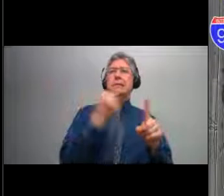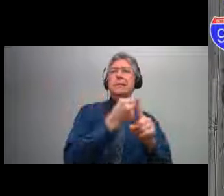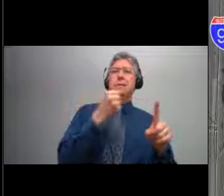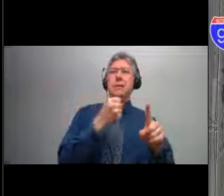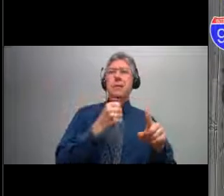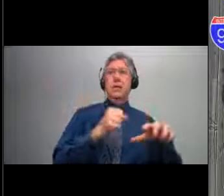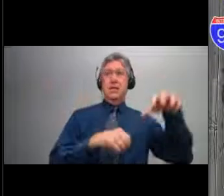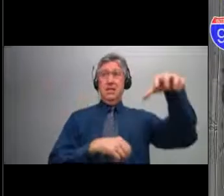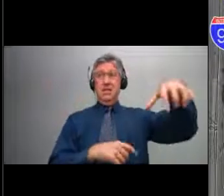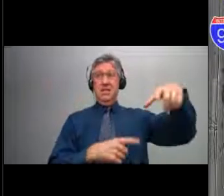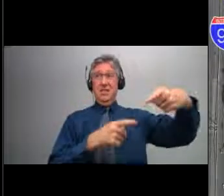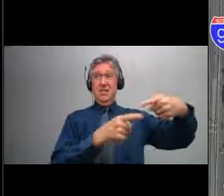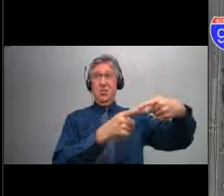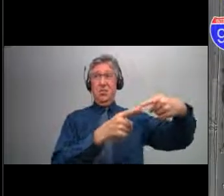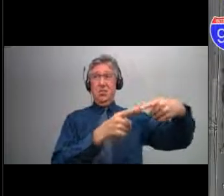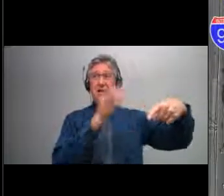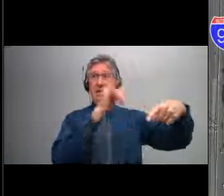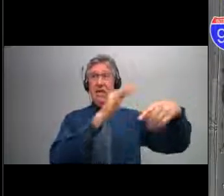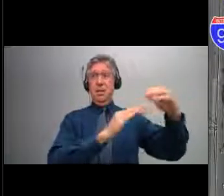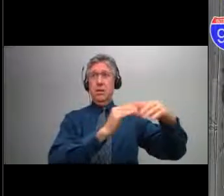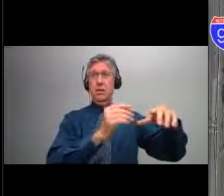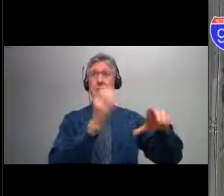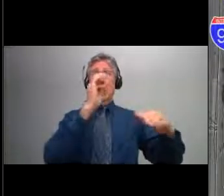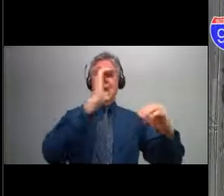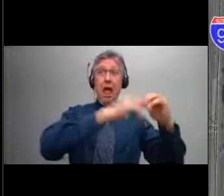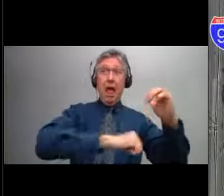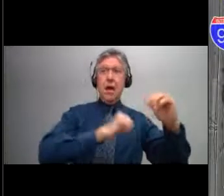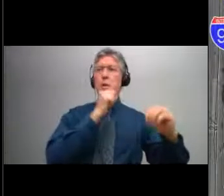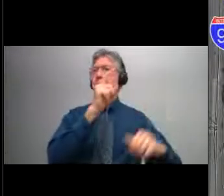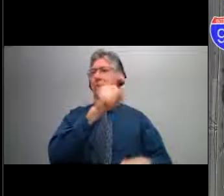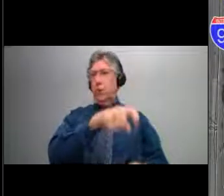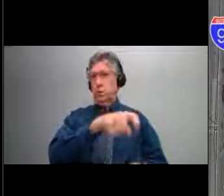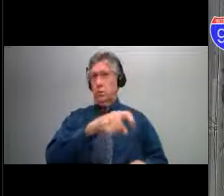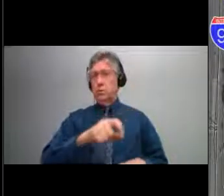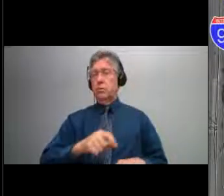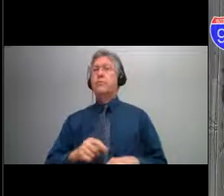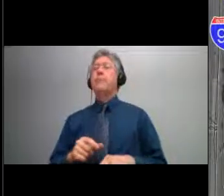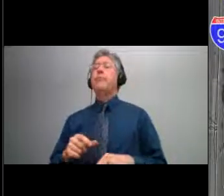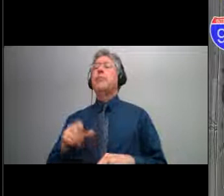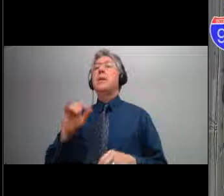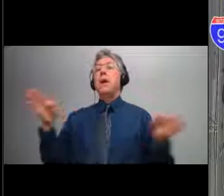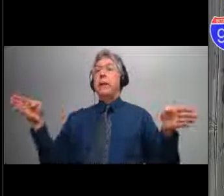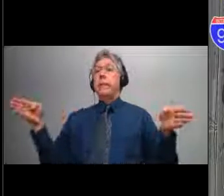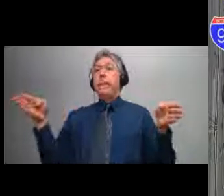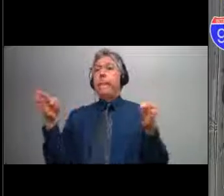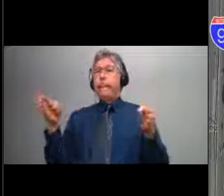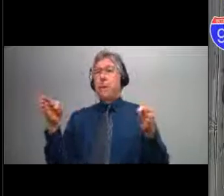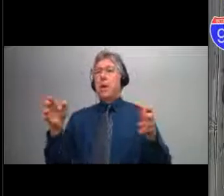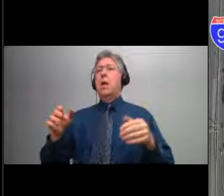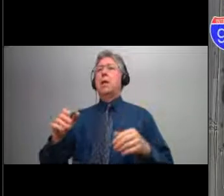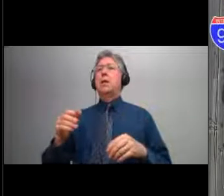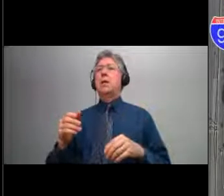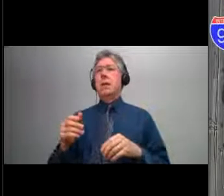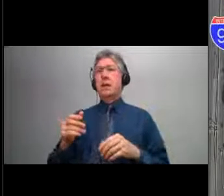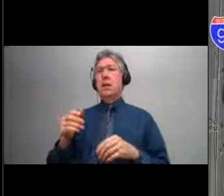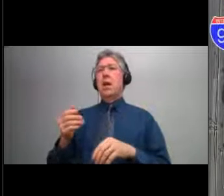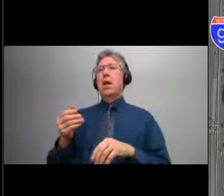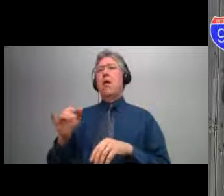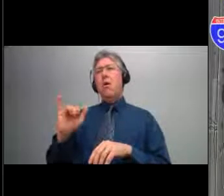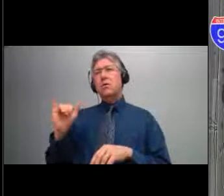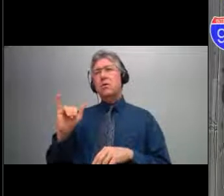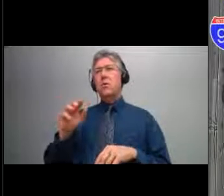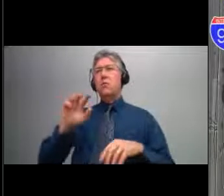corner of Frontier Drive and Loisdale Road. Through the reduction of the typical section and through a retrofit of the existing stormwater